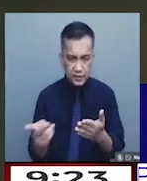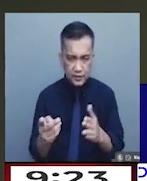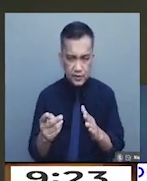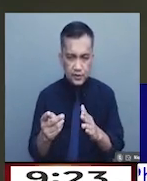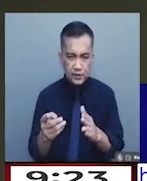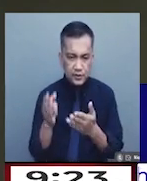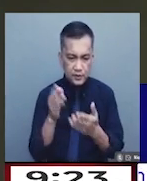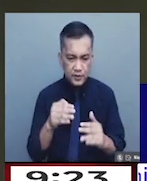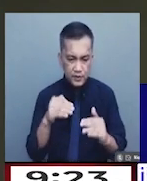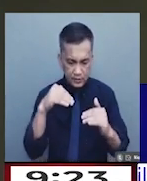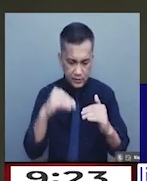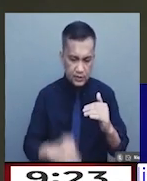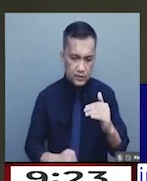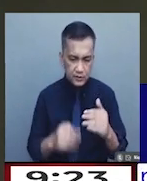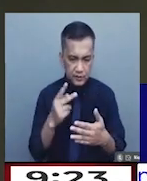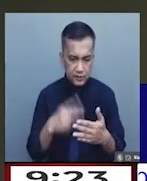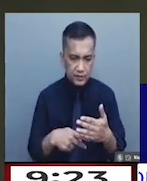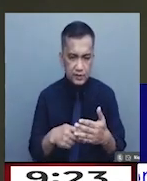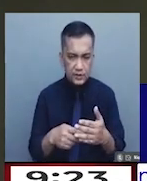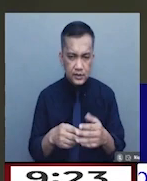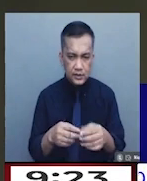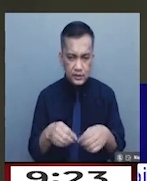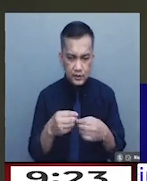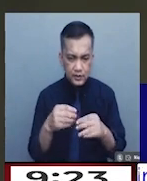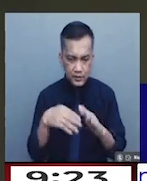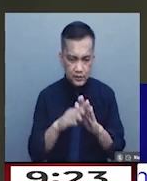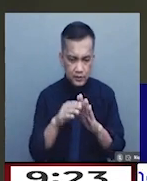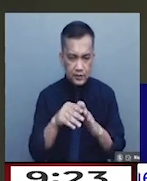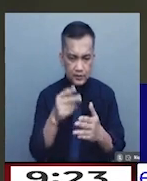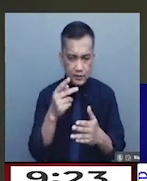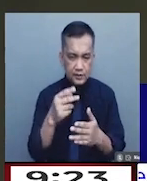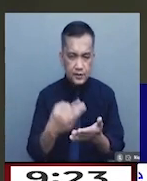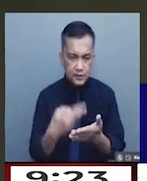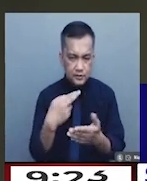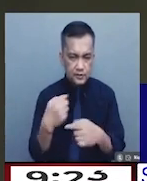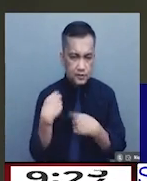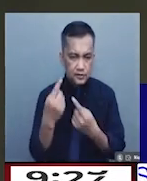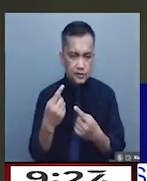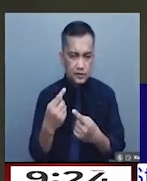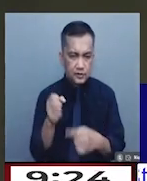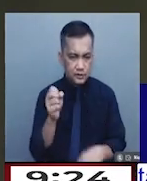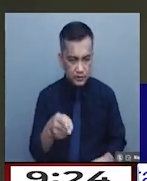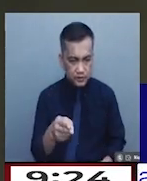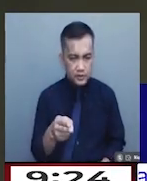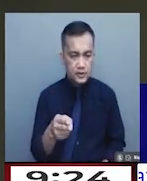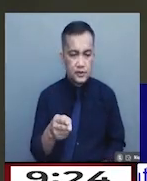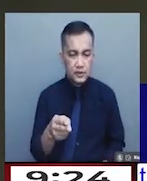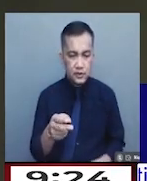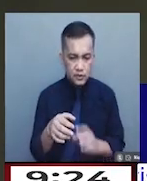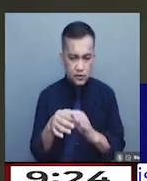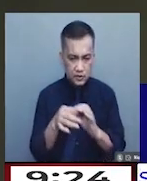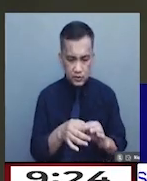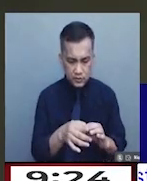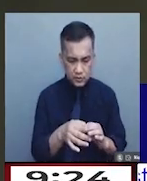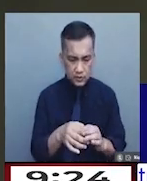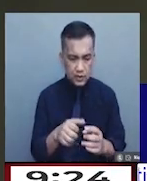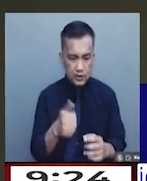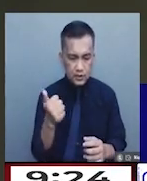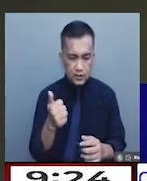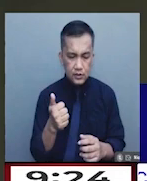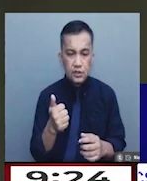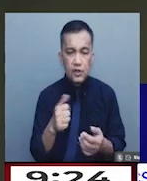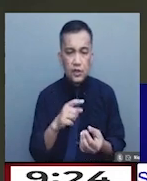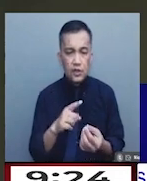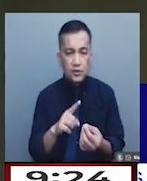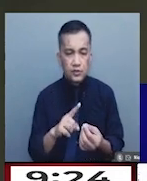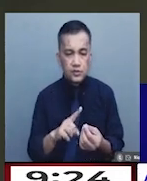and given the higher inflation for rice during the period that it was in effect? And in connection to that, another question about the rice,